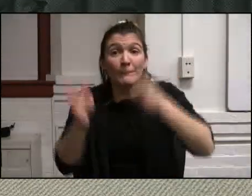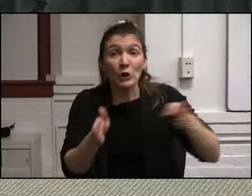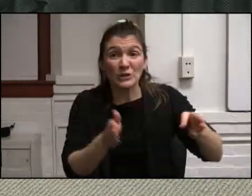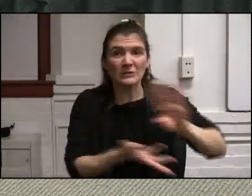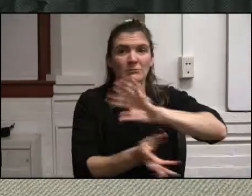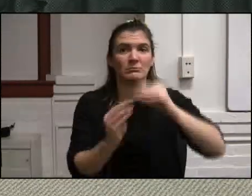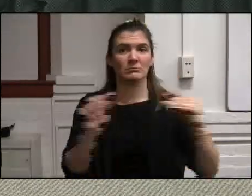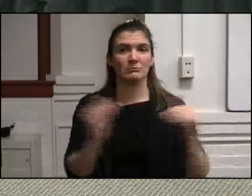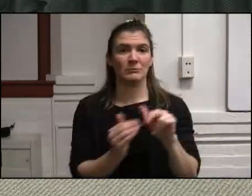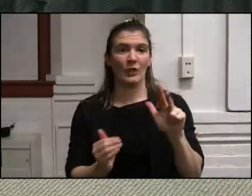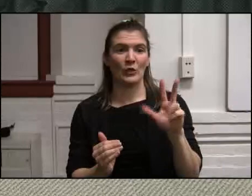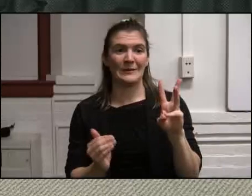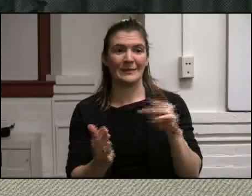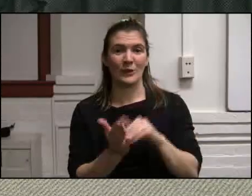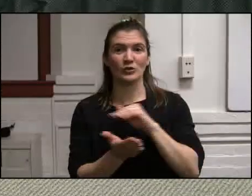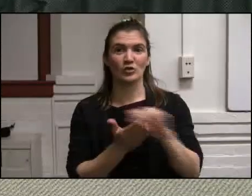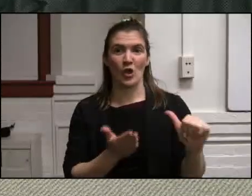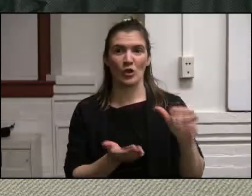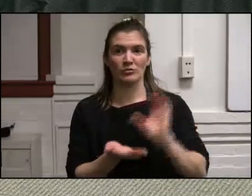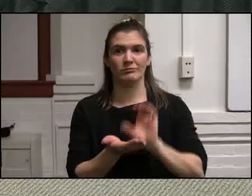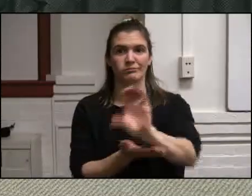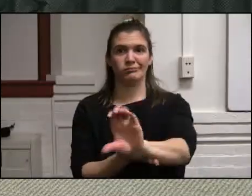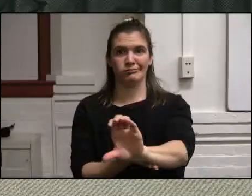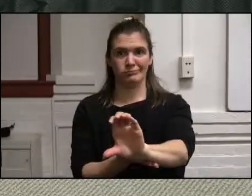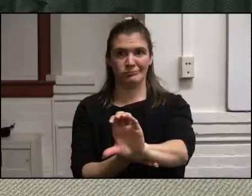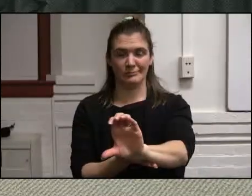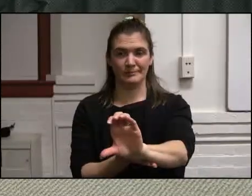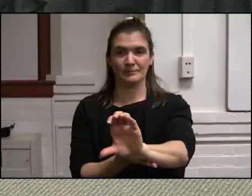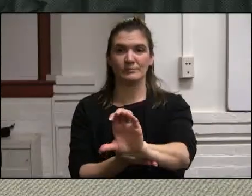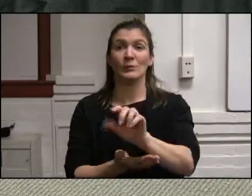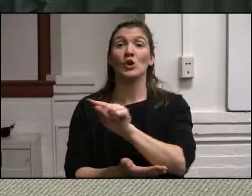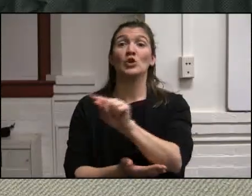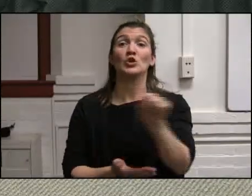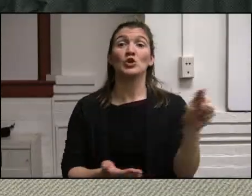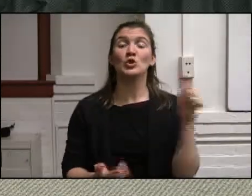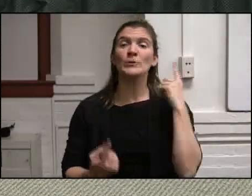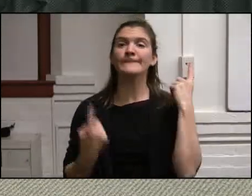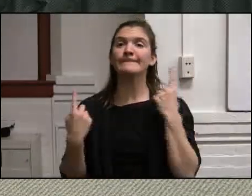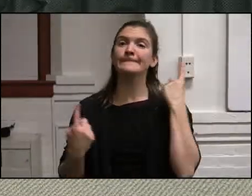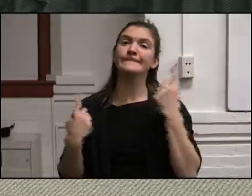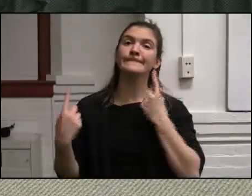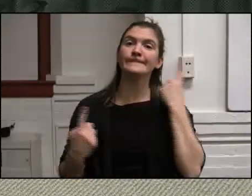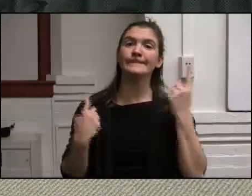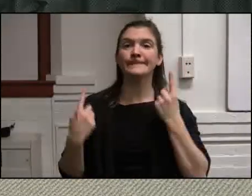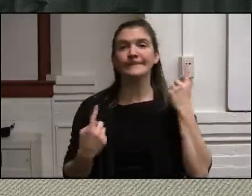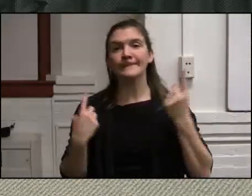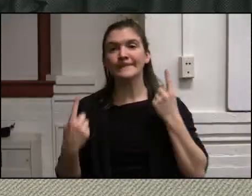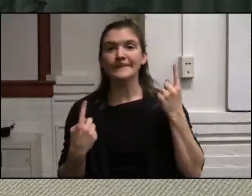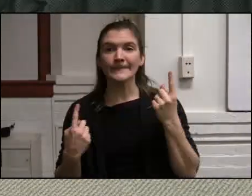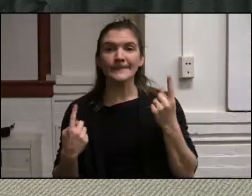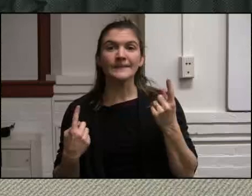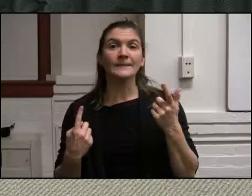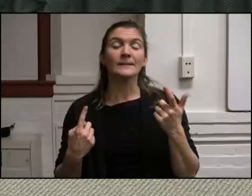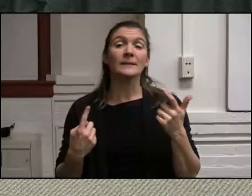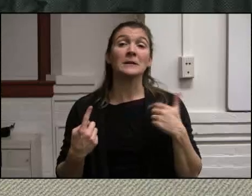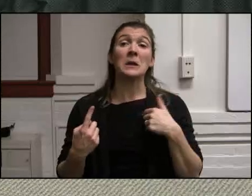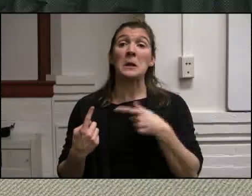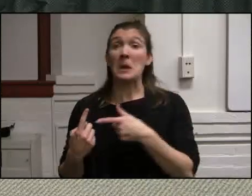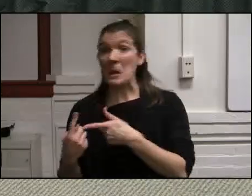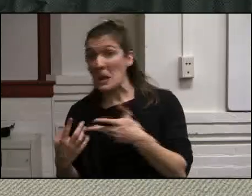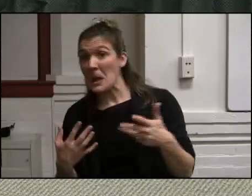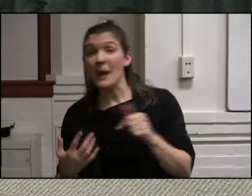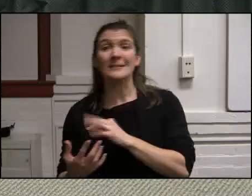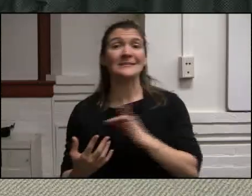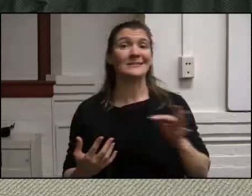or $36,000 worth of funding. You gave some consideration to that and to our report to you from staff